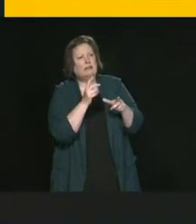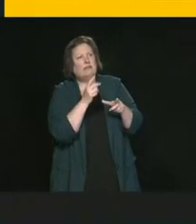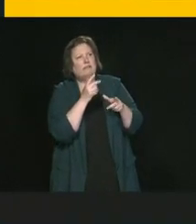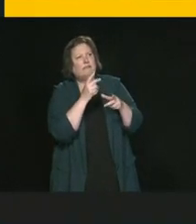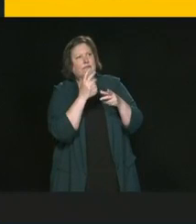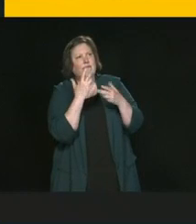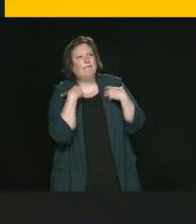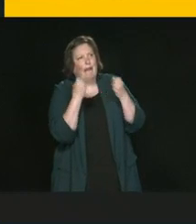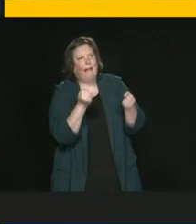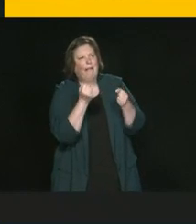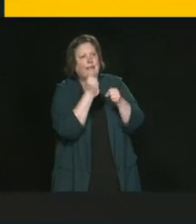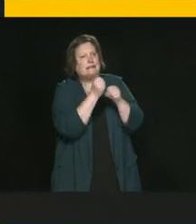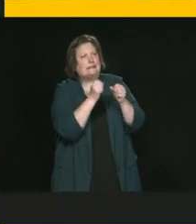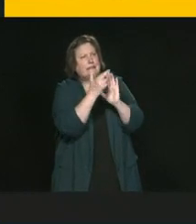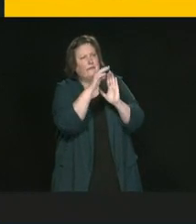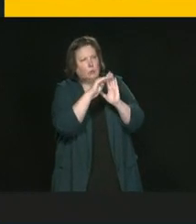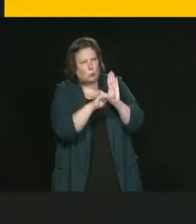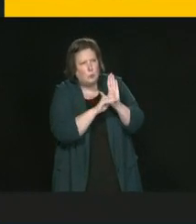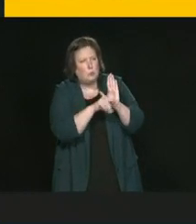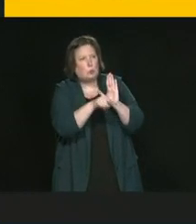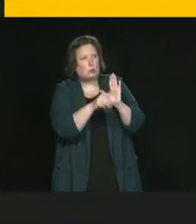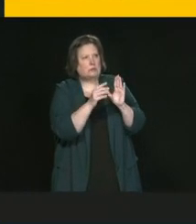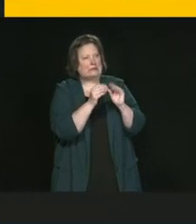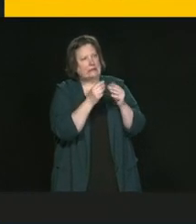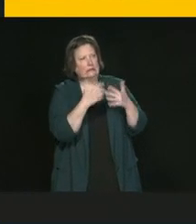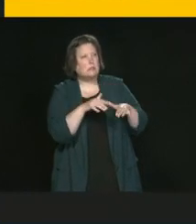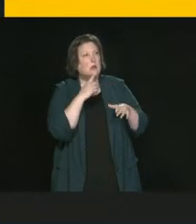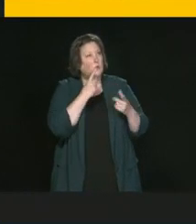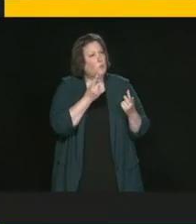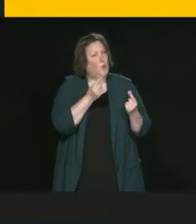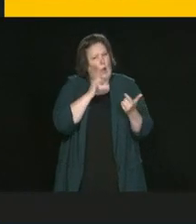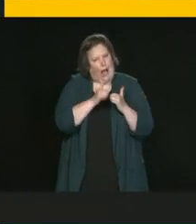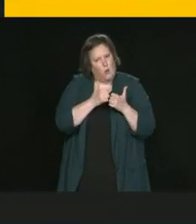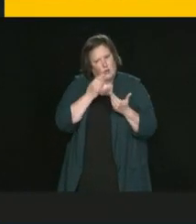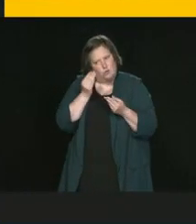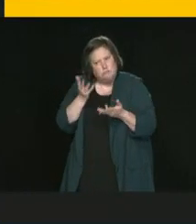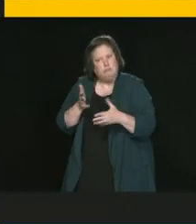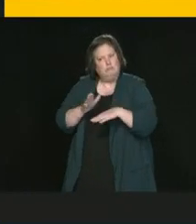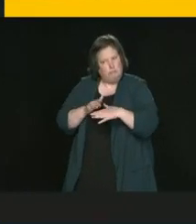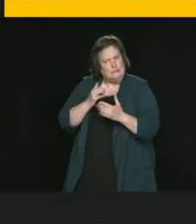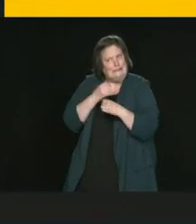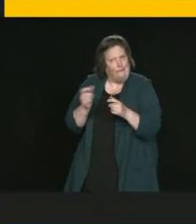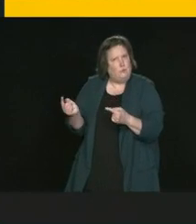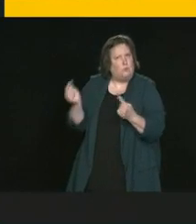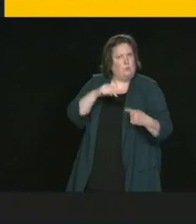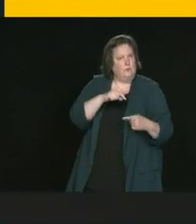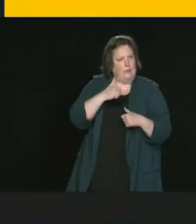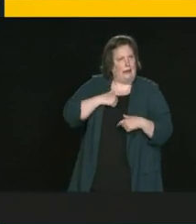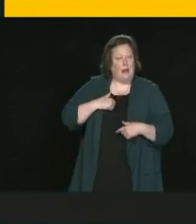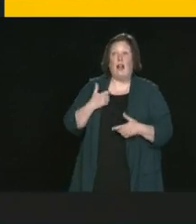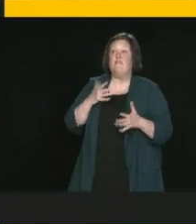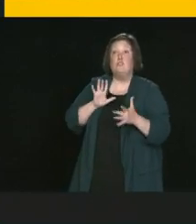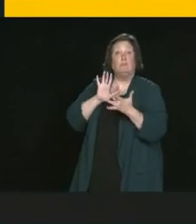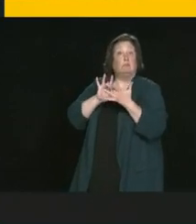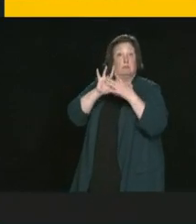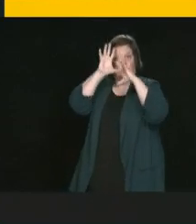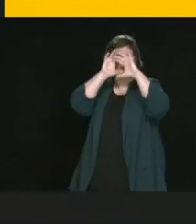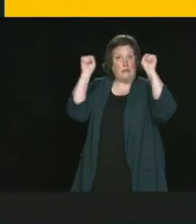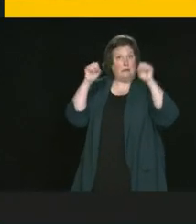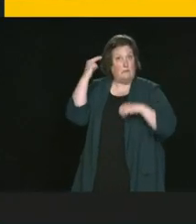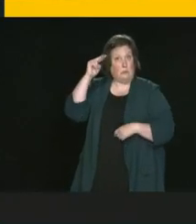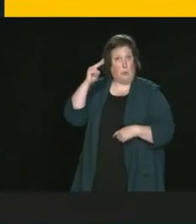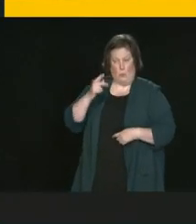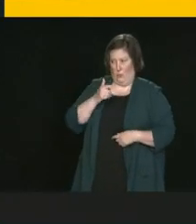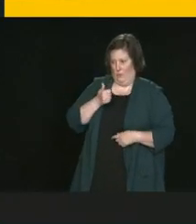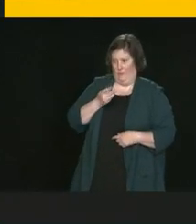wrong, what will you do to address their concerns? I spoke with President Lopez Obrador just a couple of days ago.